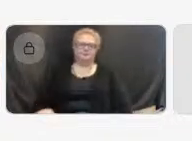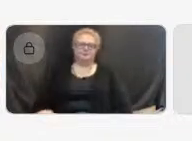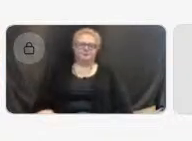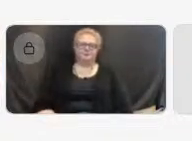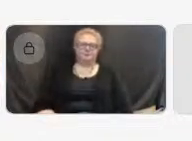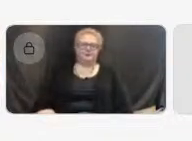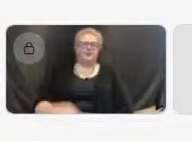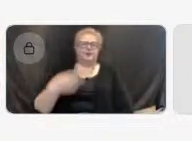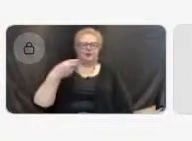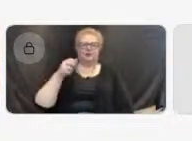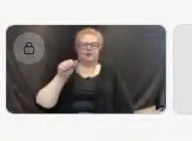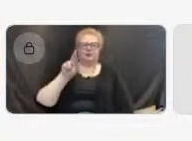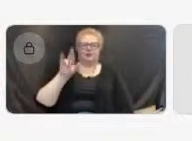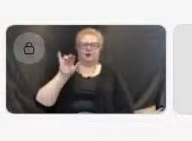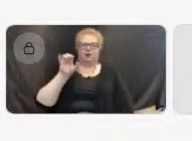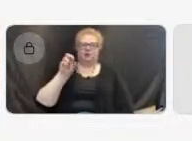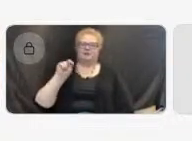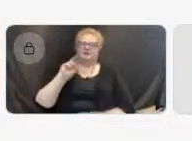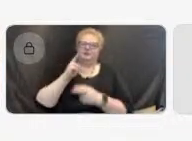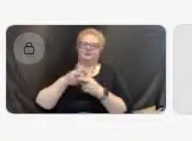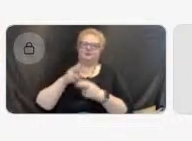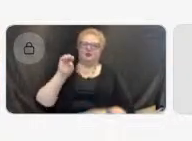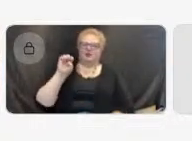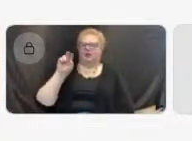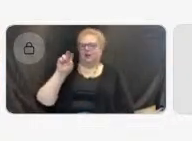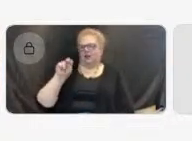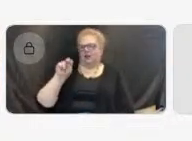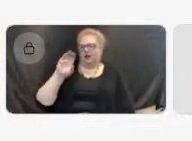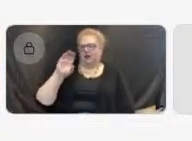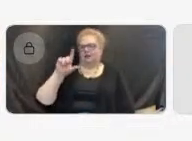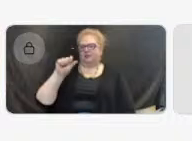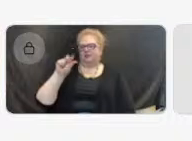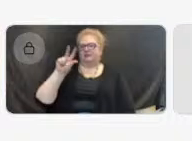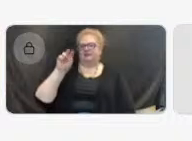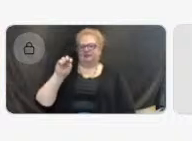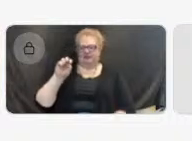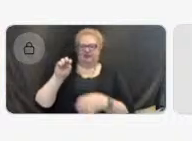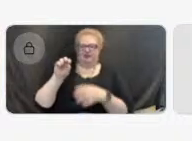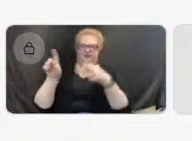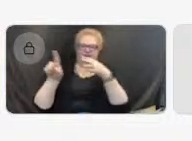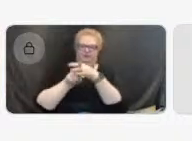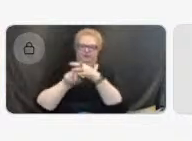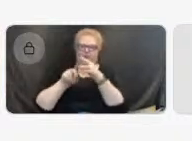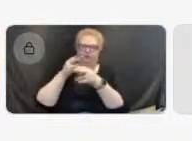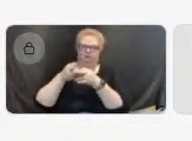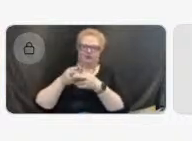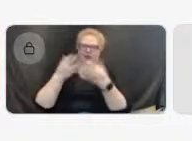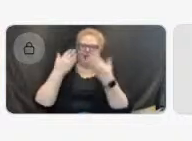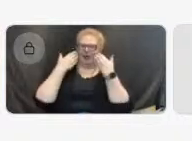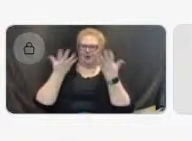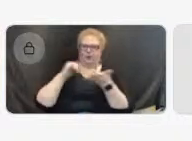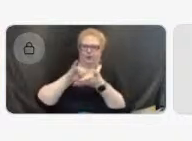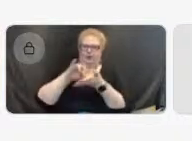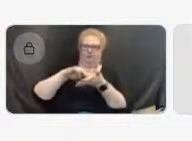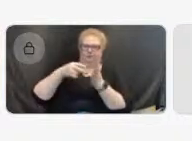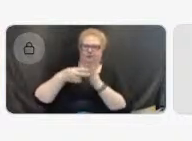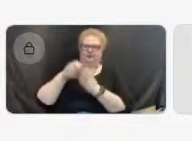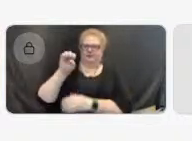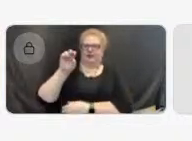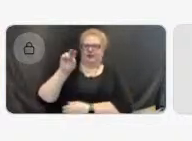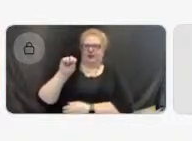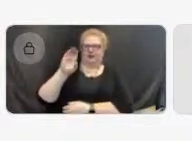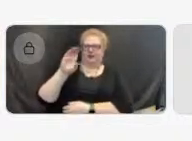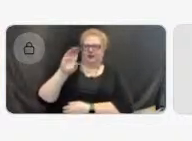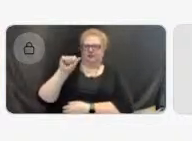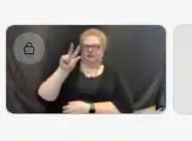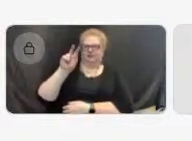Harrison's bringing up the enclave. You know, the enclave issue, I'm not even sure I know what that means. There is no enclave issue